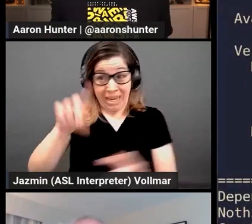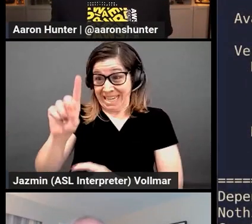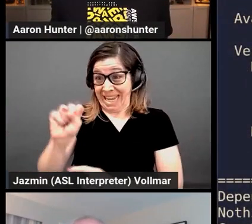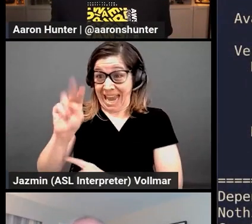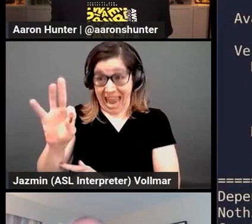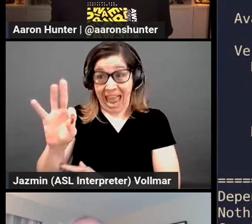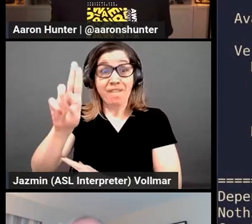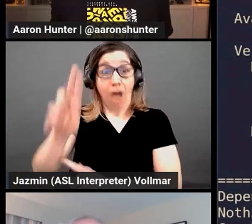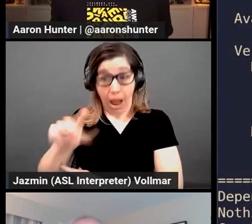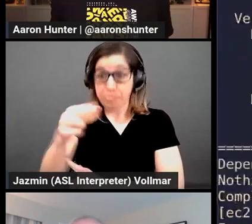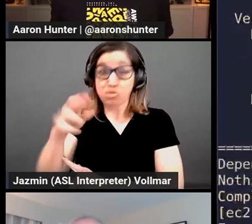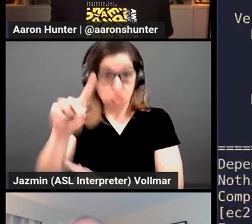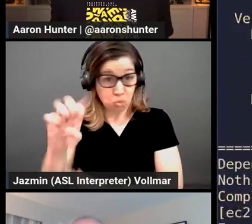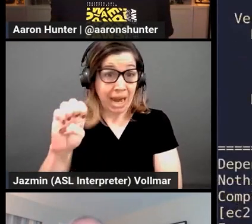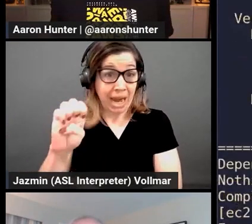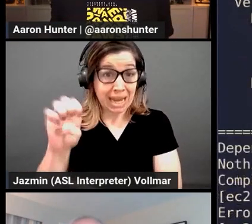with